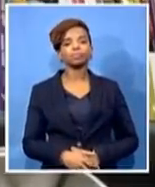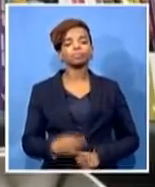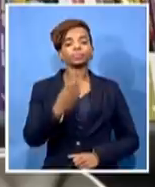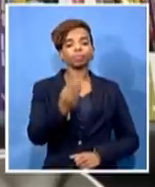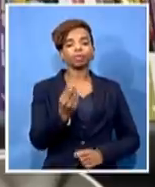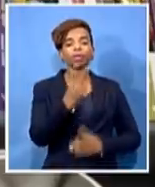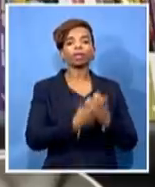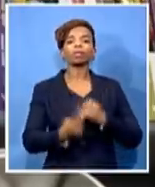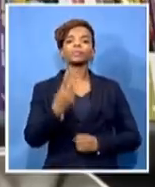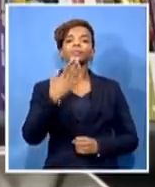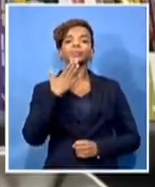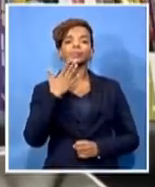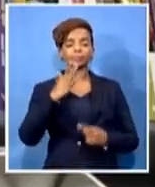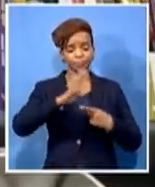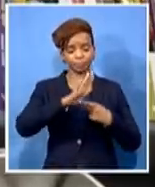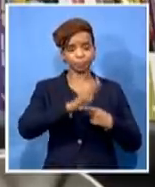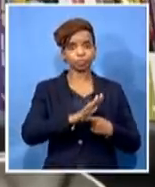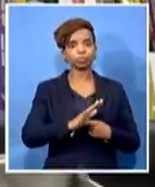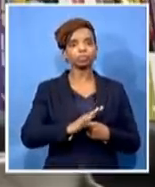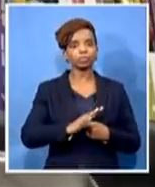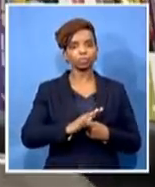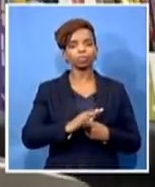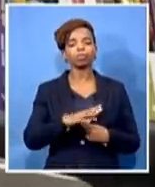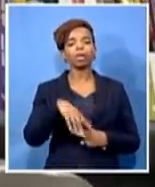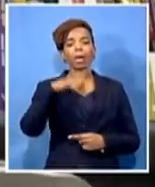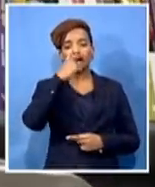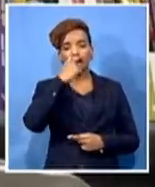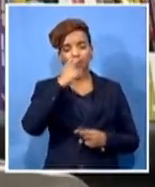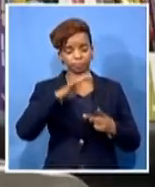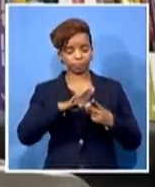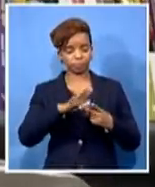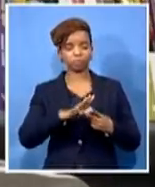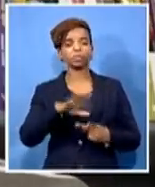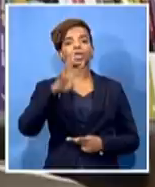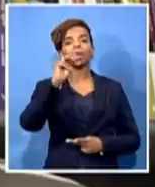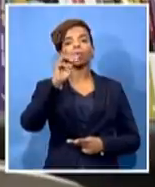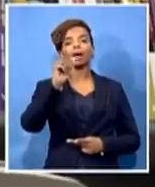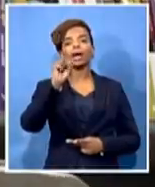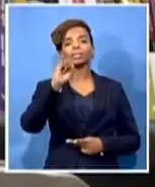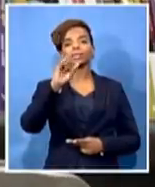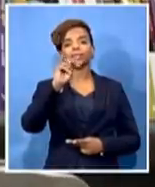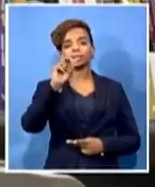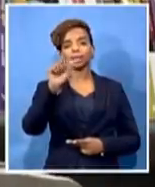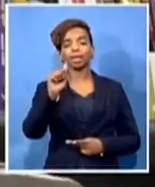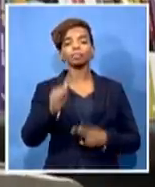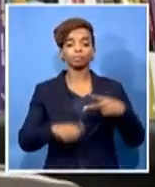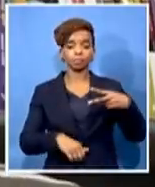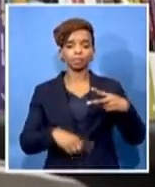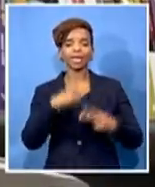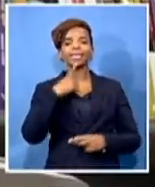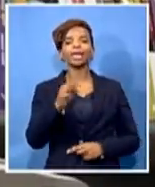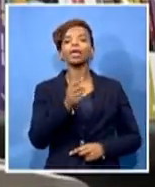Mzwandile Masina that says that all corrupt individuals, or those that are facing the